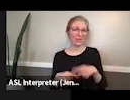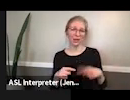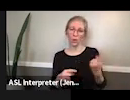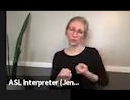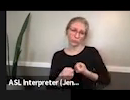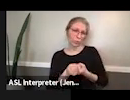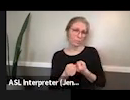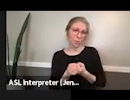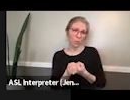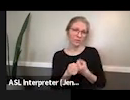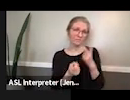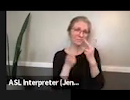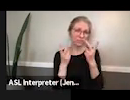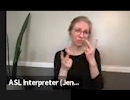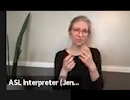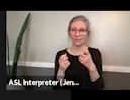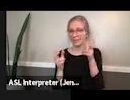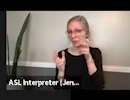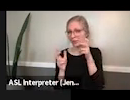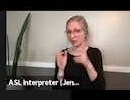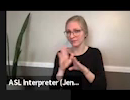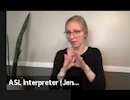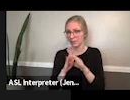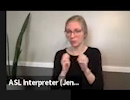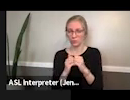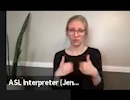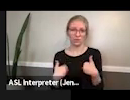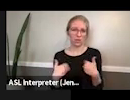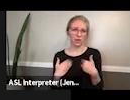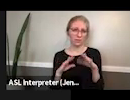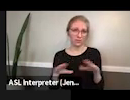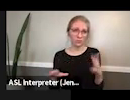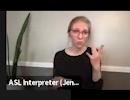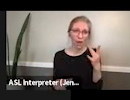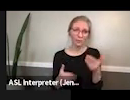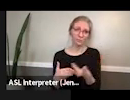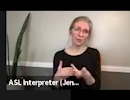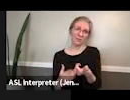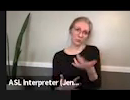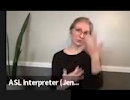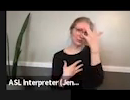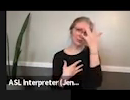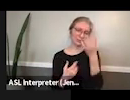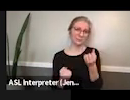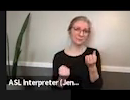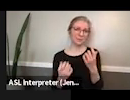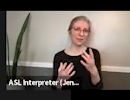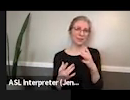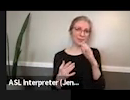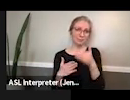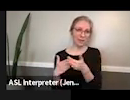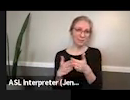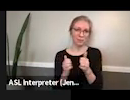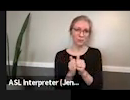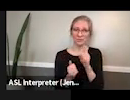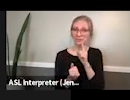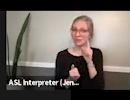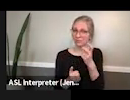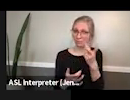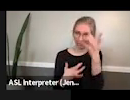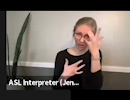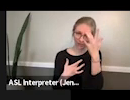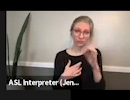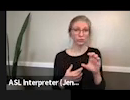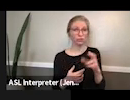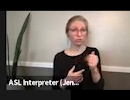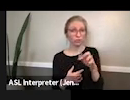hearing development with real young kids because babies are sick. Many babies with deafblindness. With charge, it's